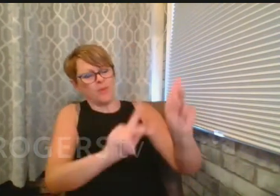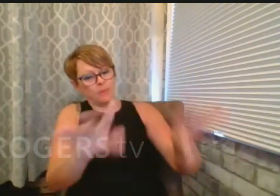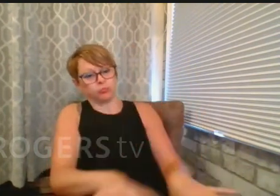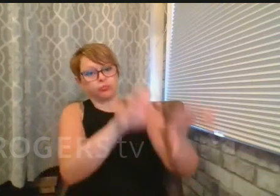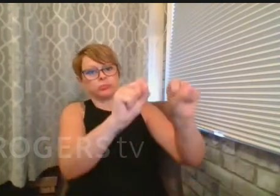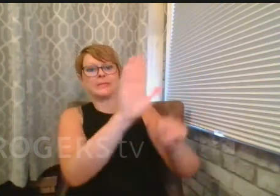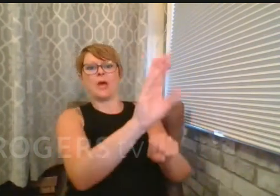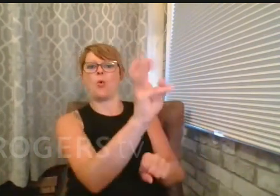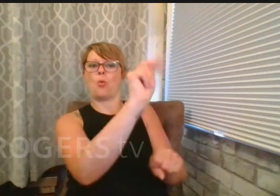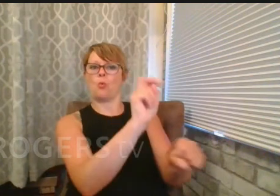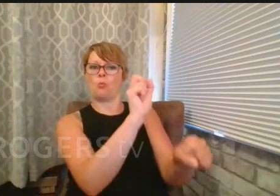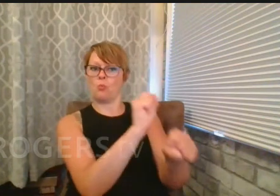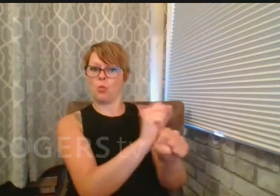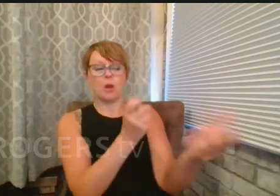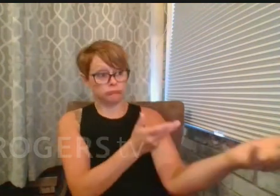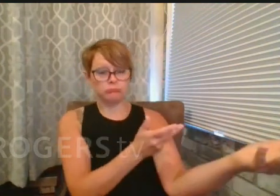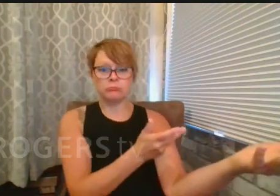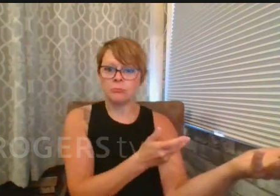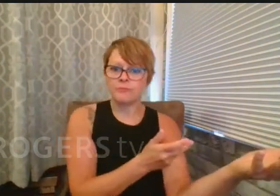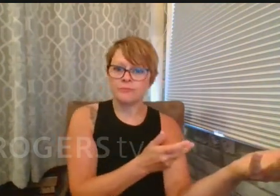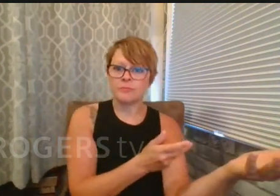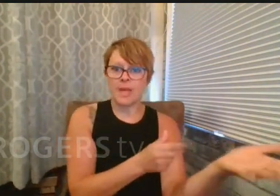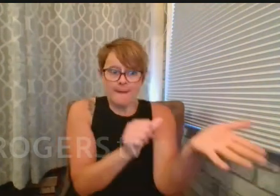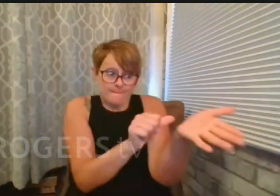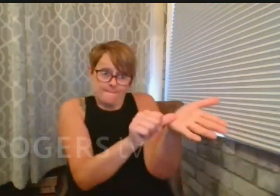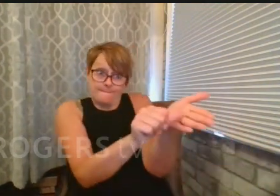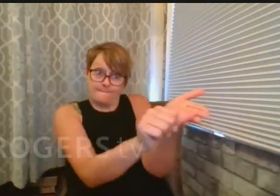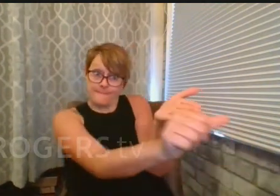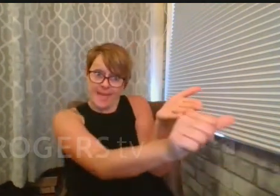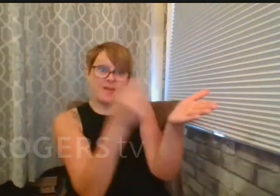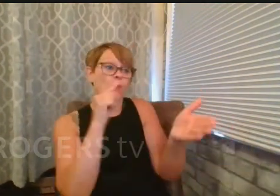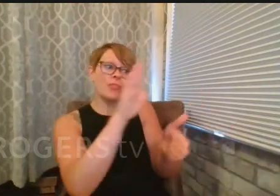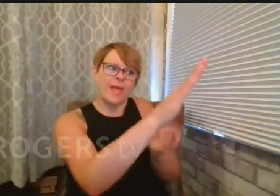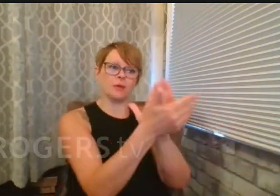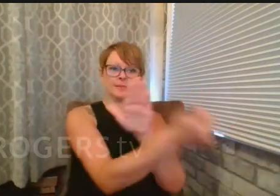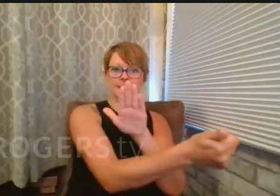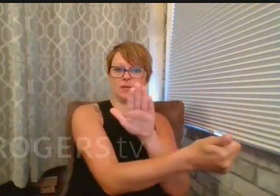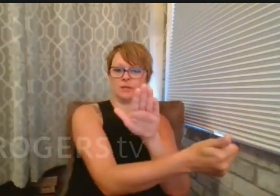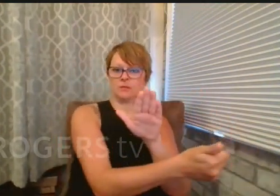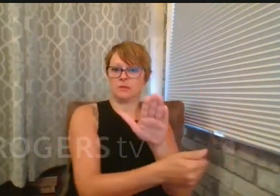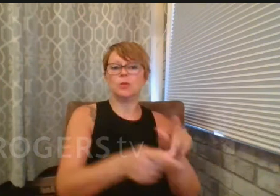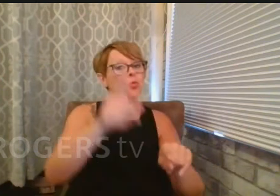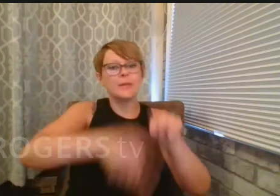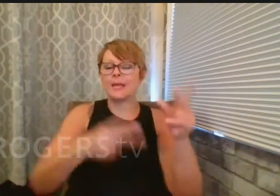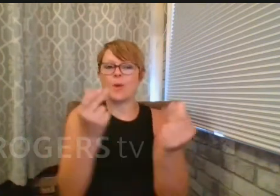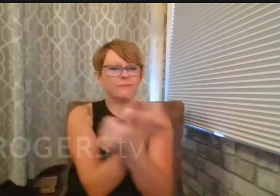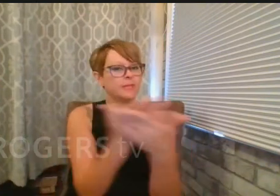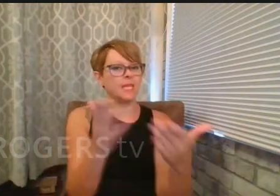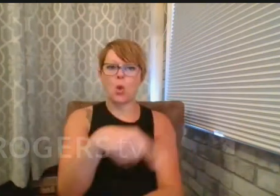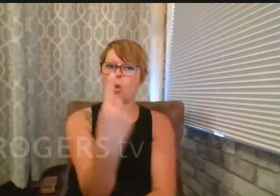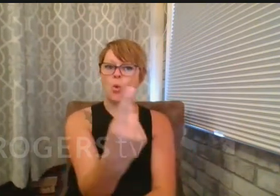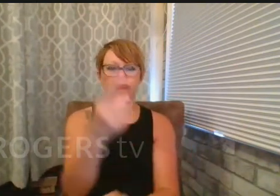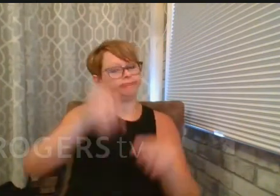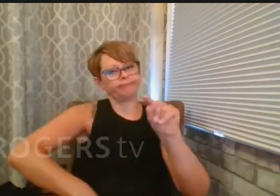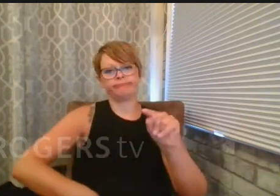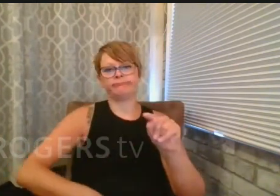and pay for that, pay for their expertise. You cannot do things alone. Don't think, yeah, this